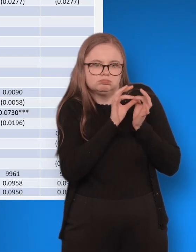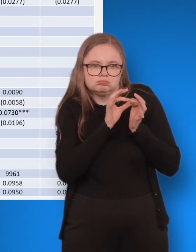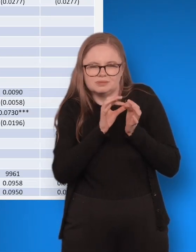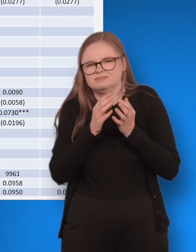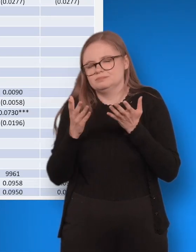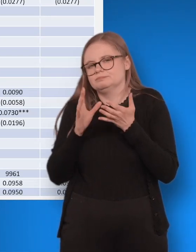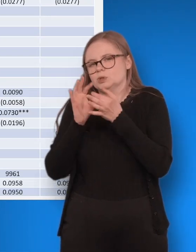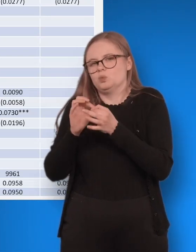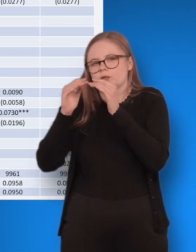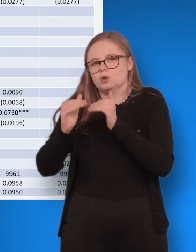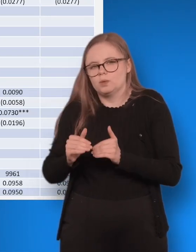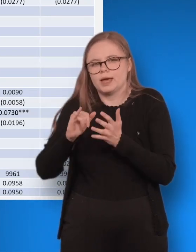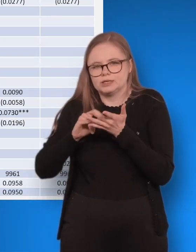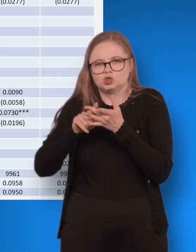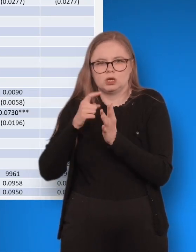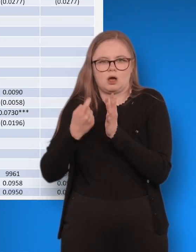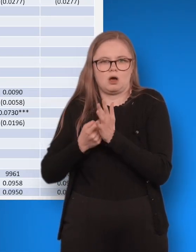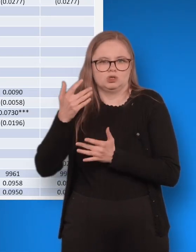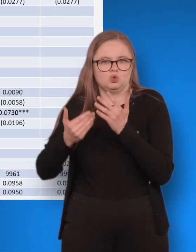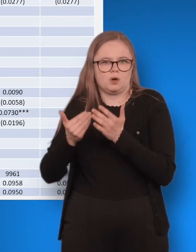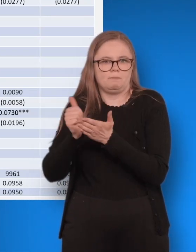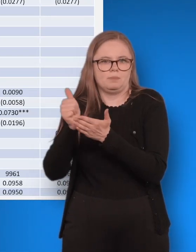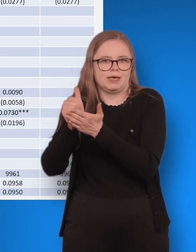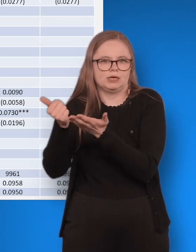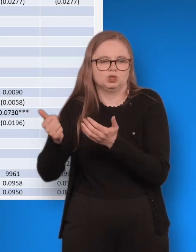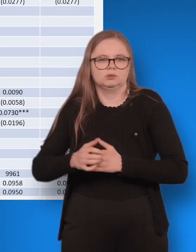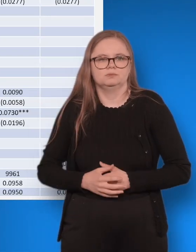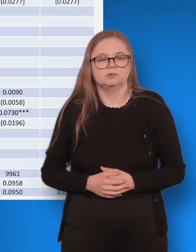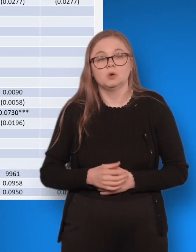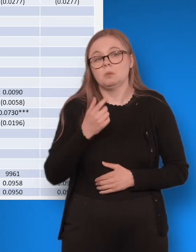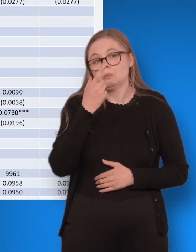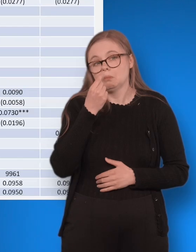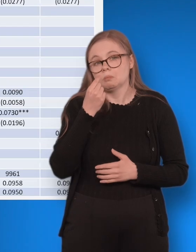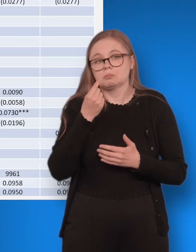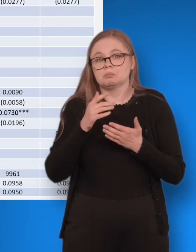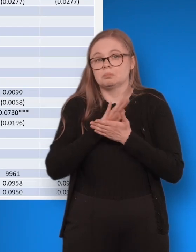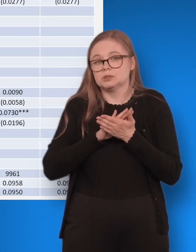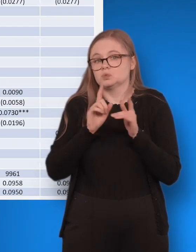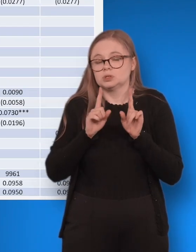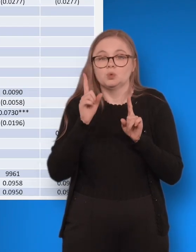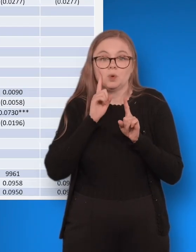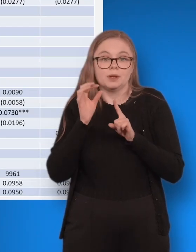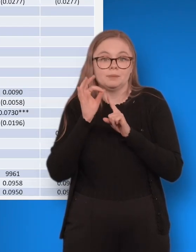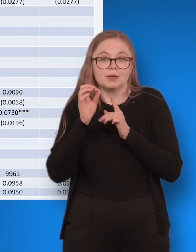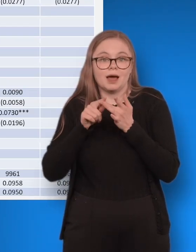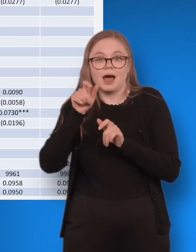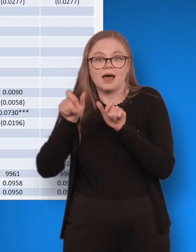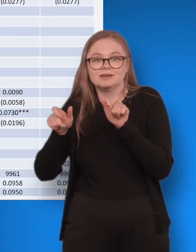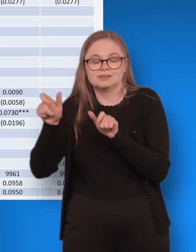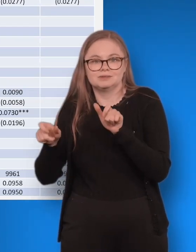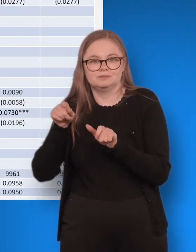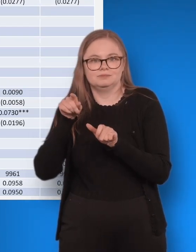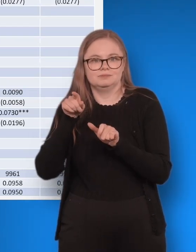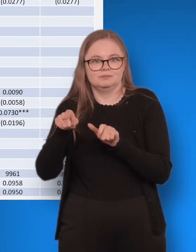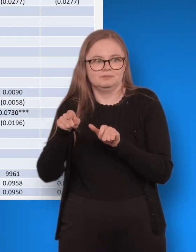score for publication output. So this could potentially suggest that women PIs do not necessarily